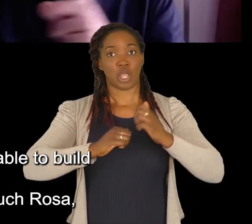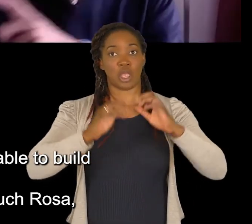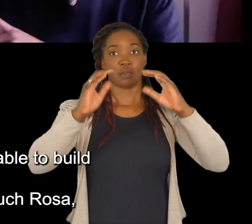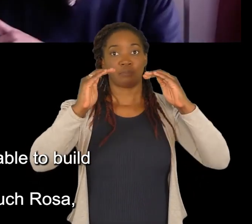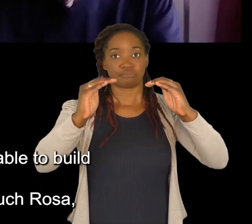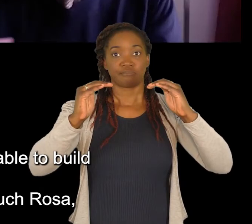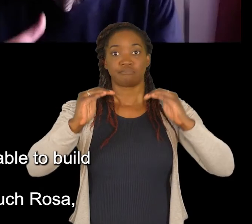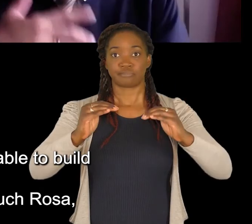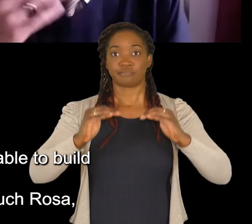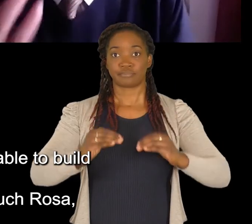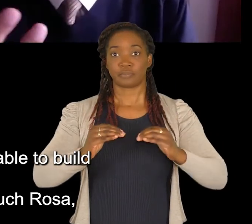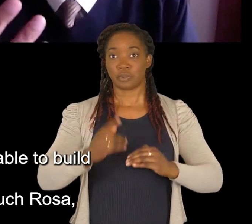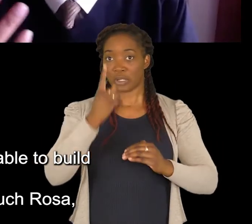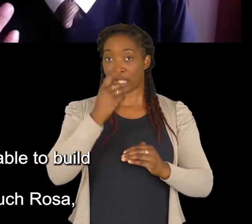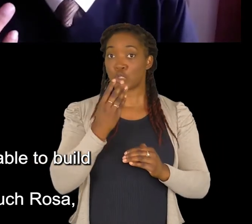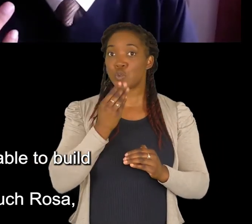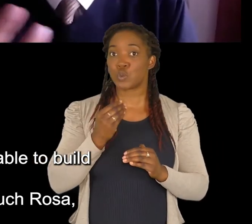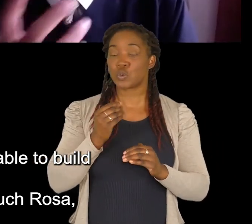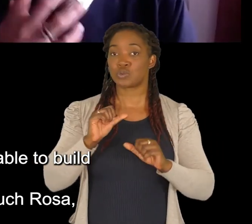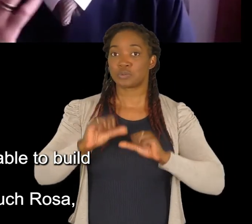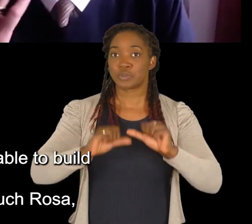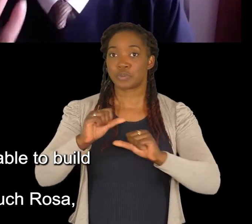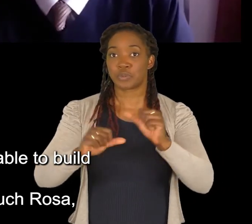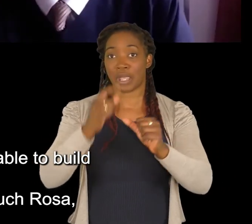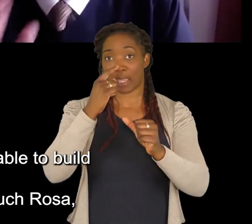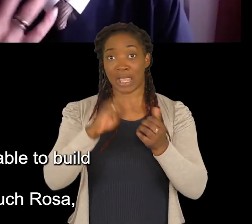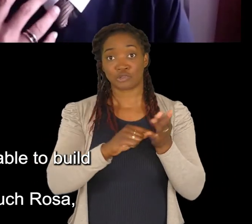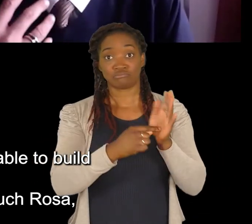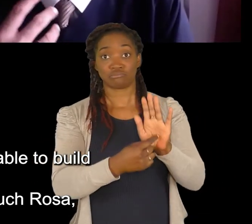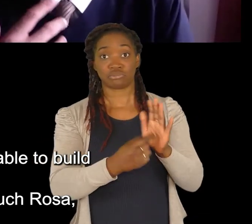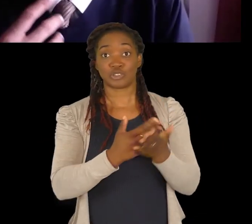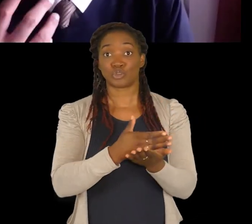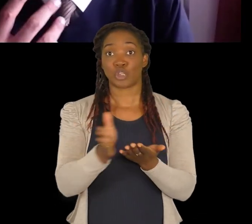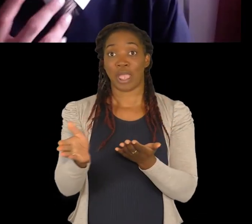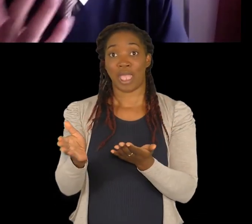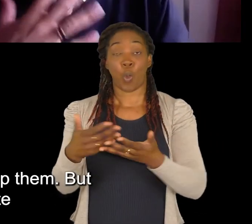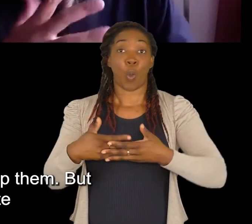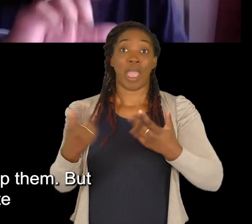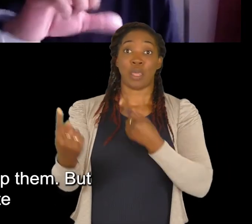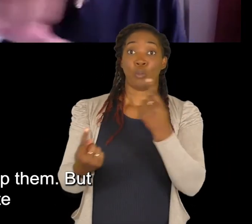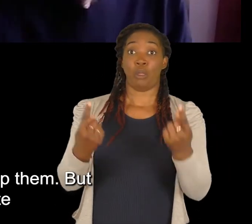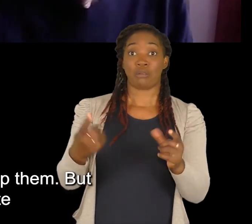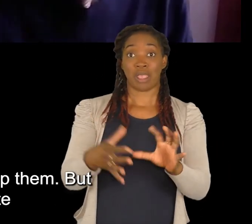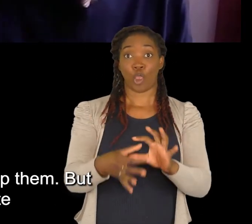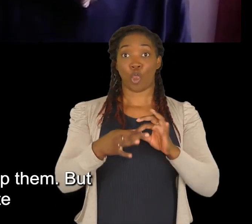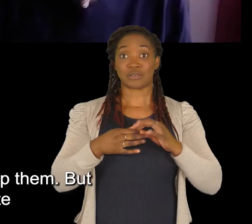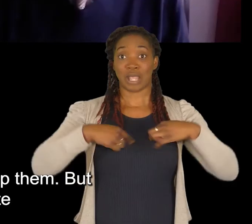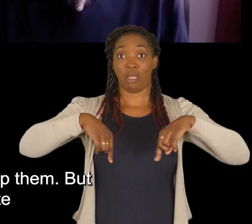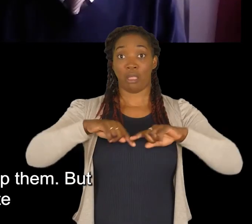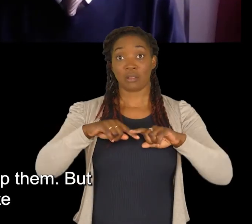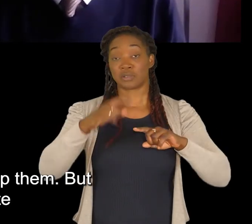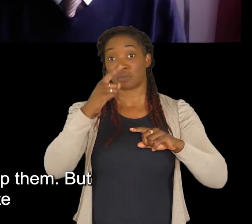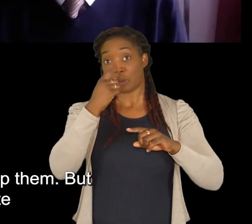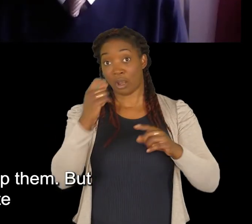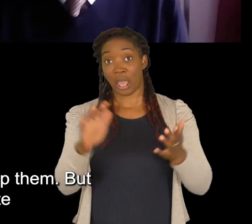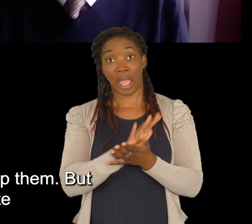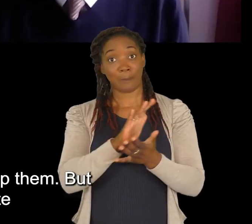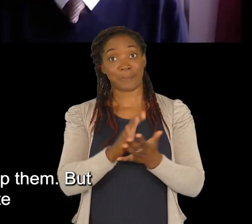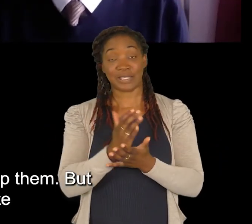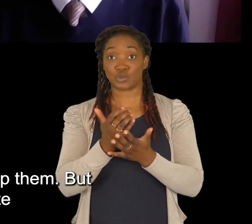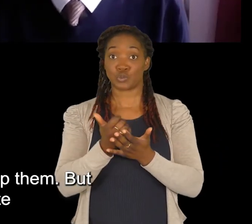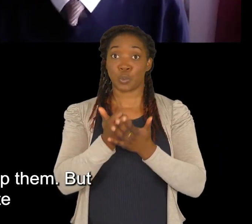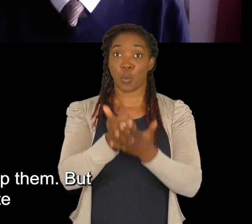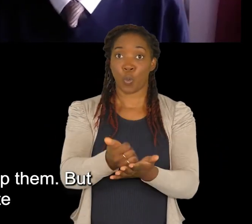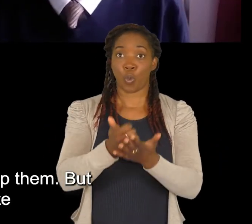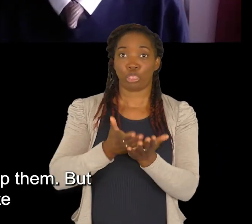to build your business. So we can happily share ours, or if you put anyone in touch with us, Rosa, we're delighted to walk them through that process to